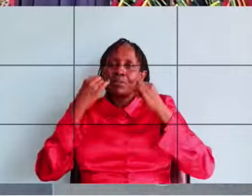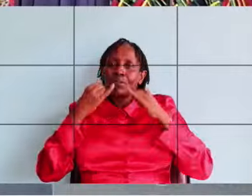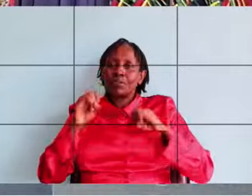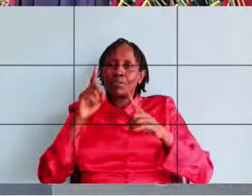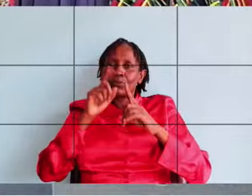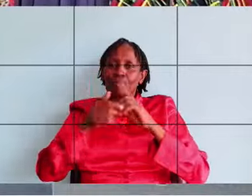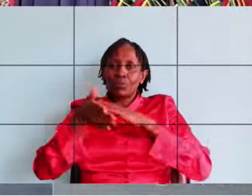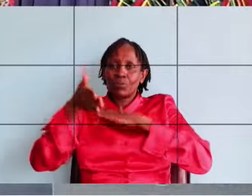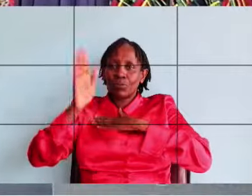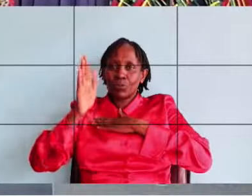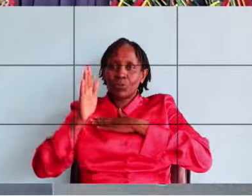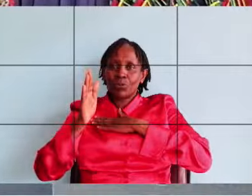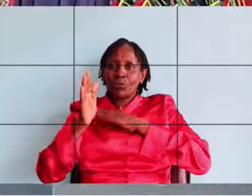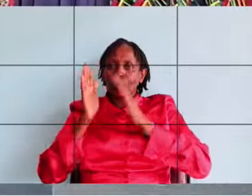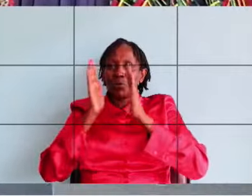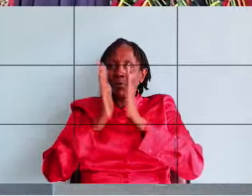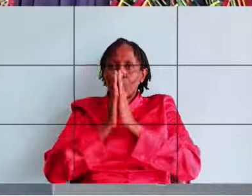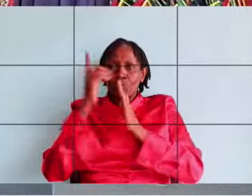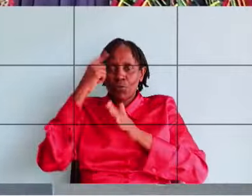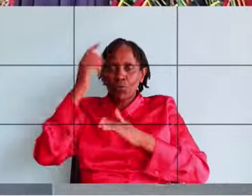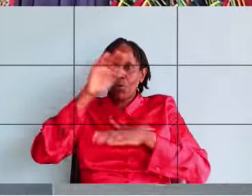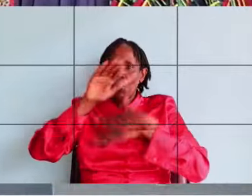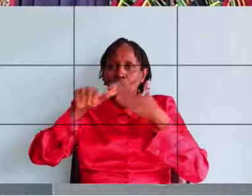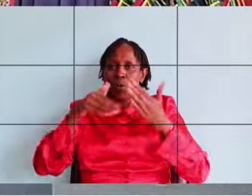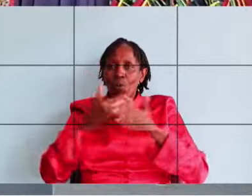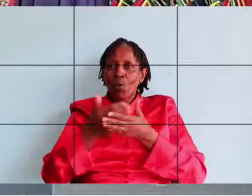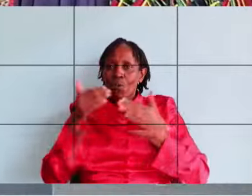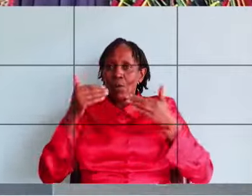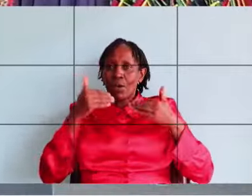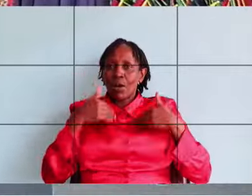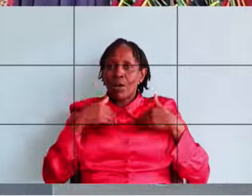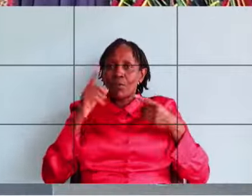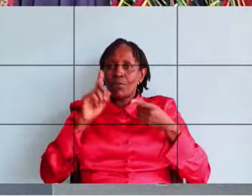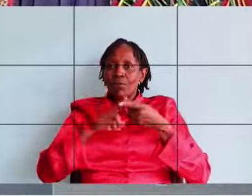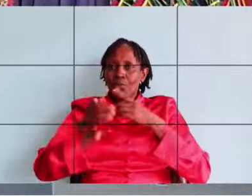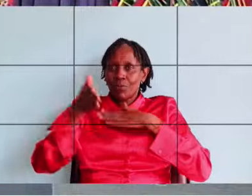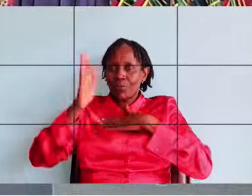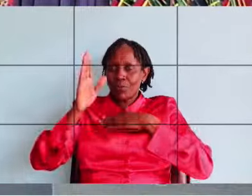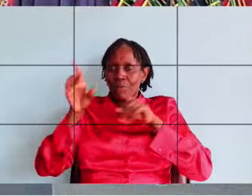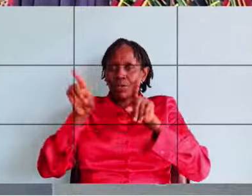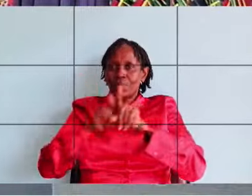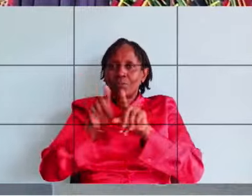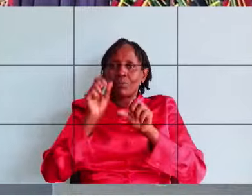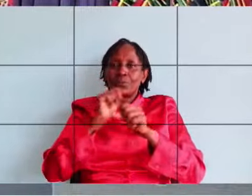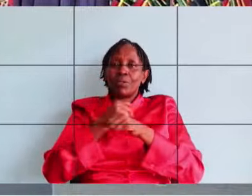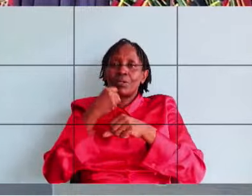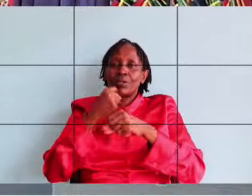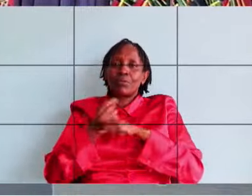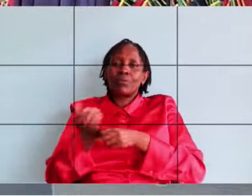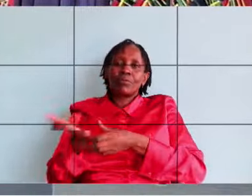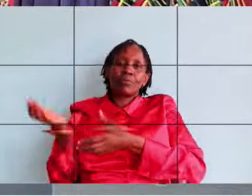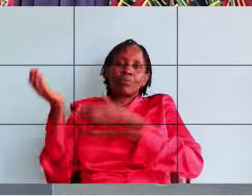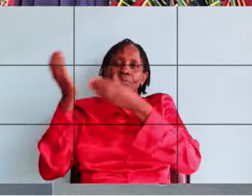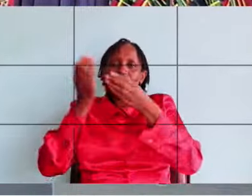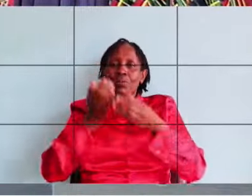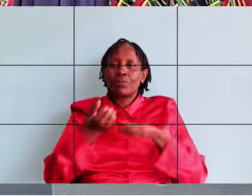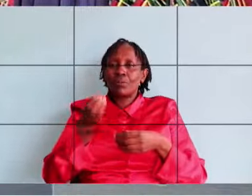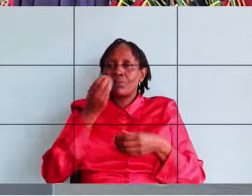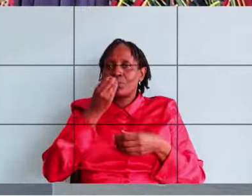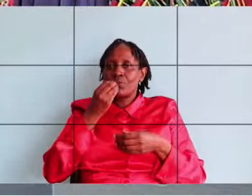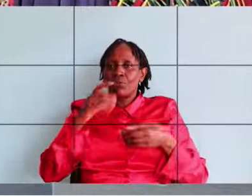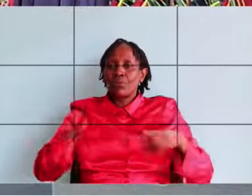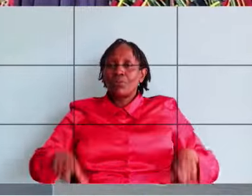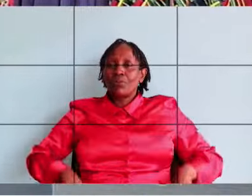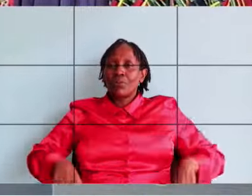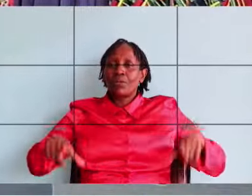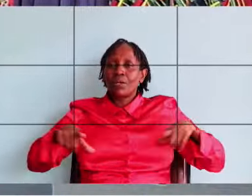and commit all that we have heard to you, because we know as we do so, you bring fruit from our lives. So